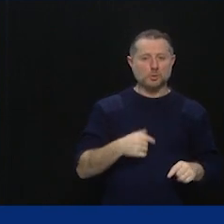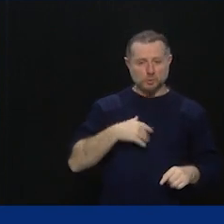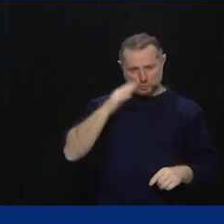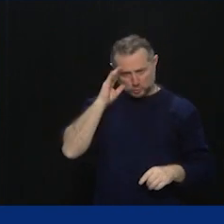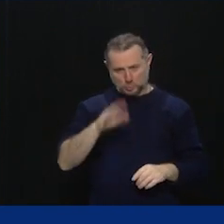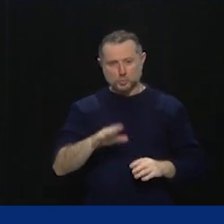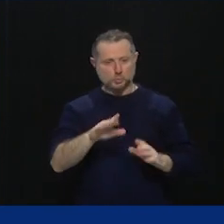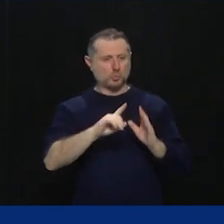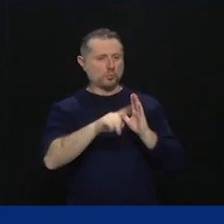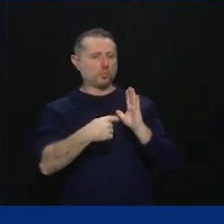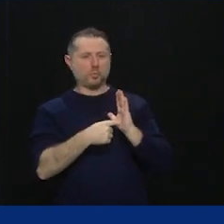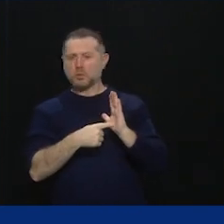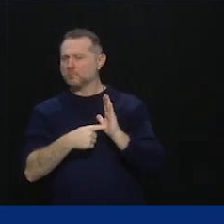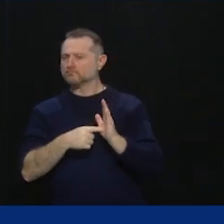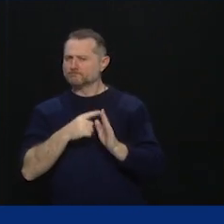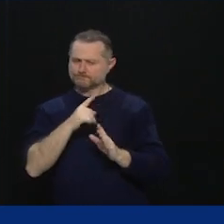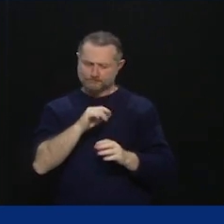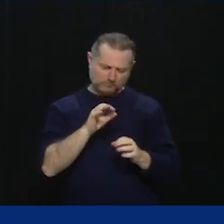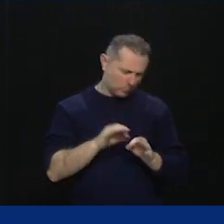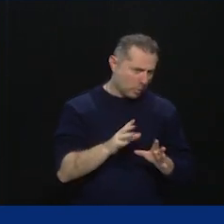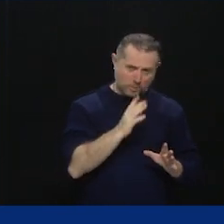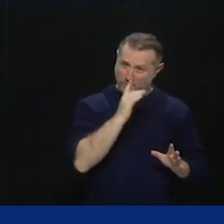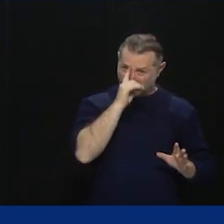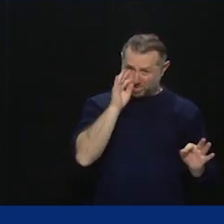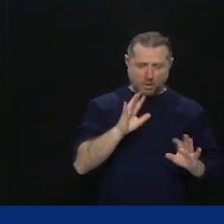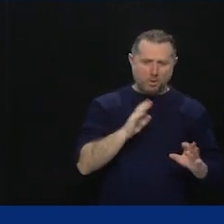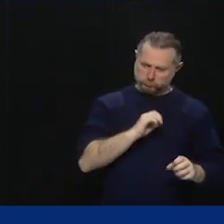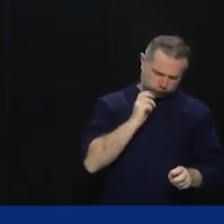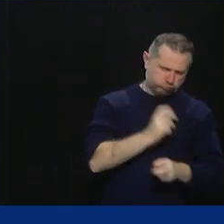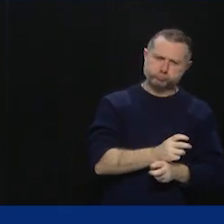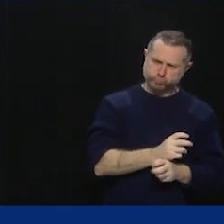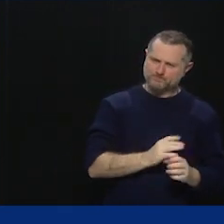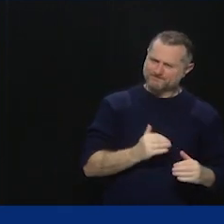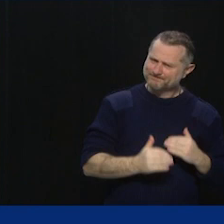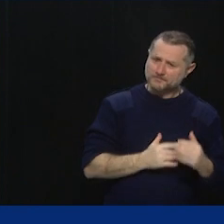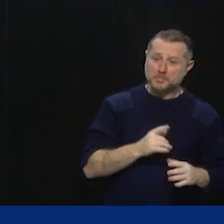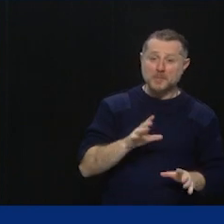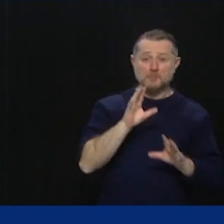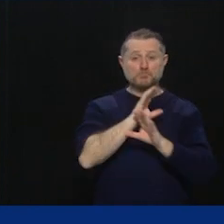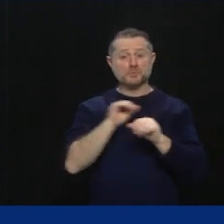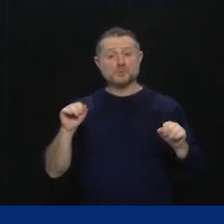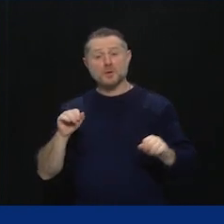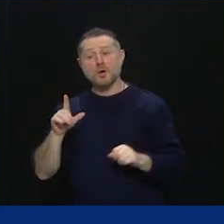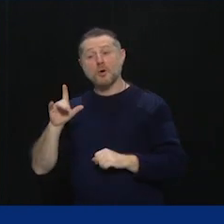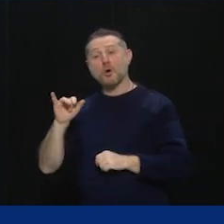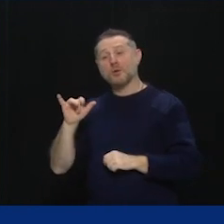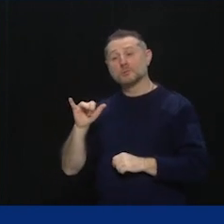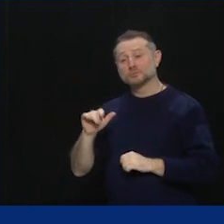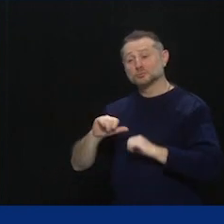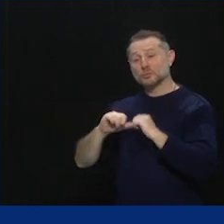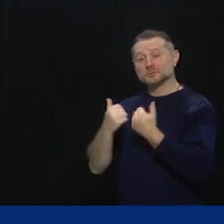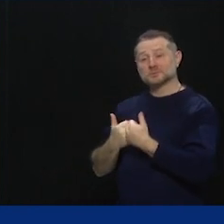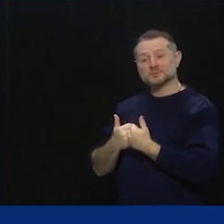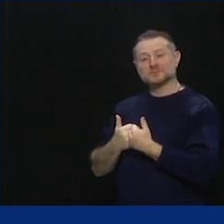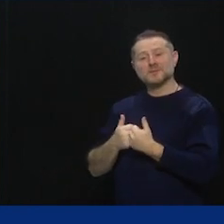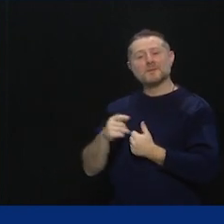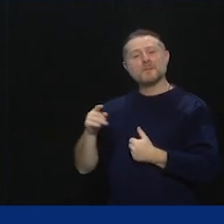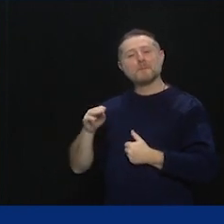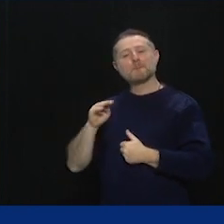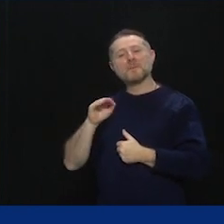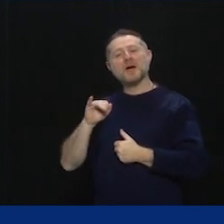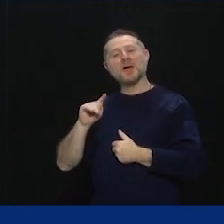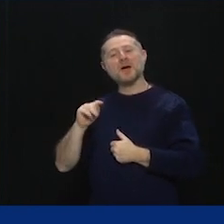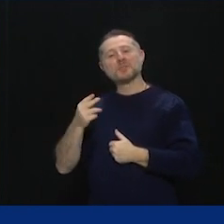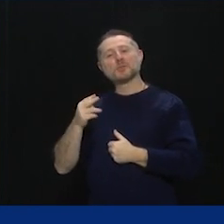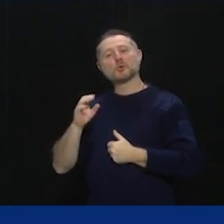others as well. Matt Cohen, the president and CEO of Long Island Association, thank you, Matt, for your leadership. I look forward to continuing to work with you. Had spent a little